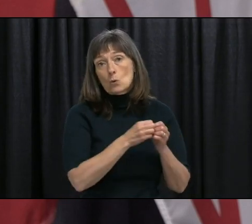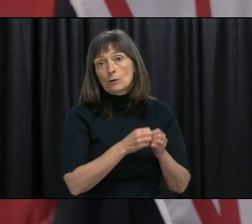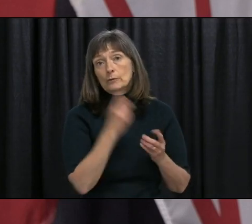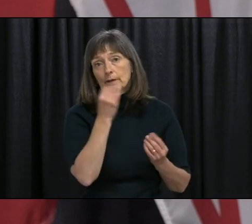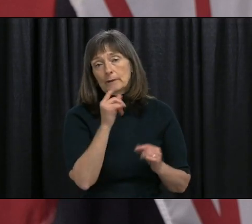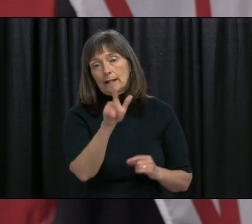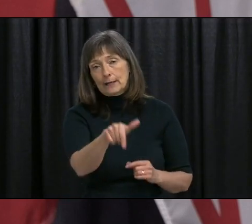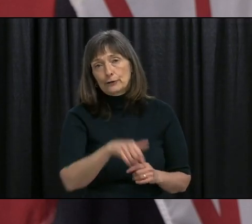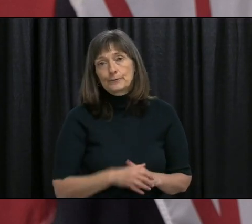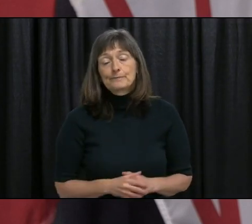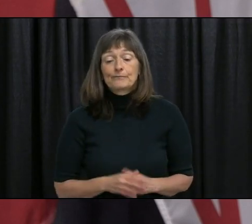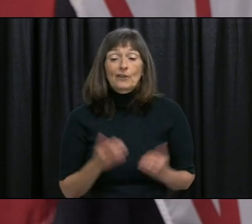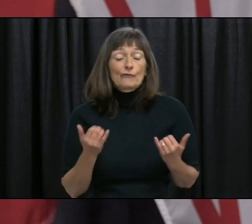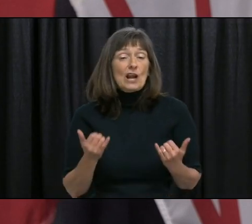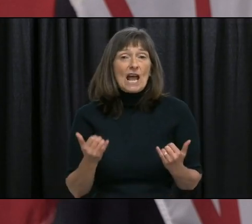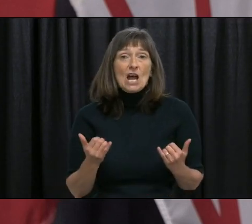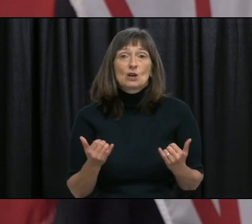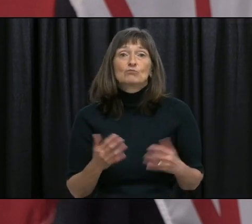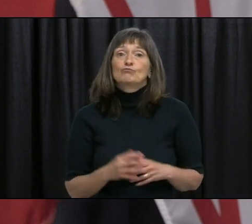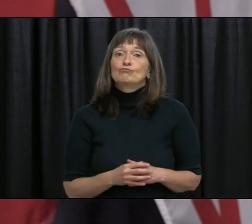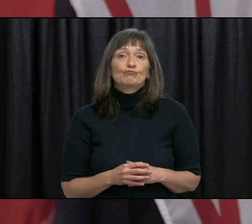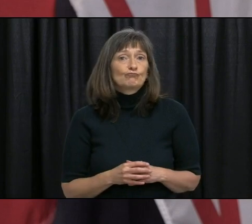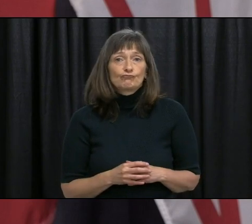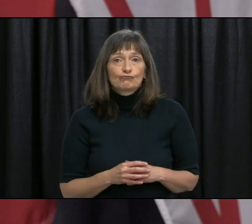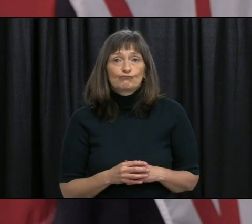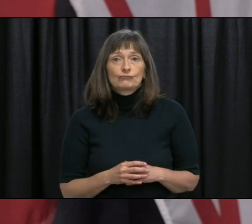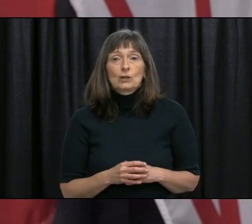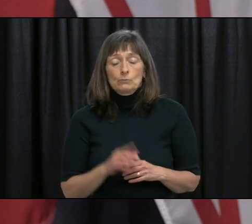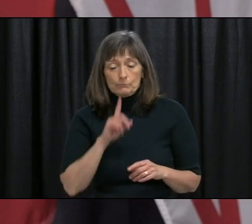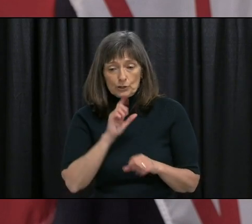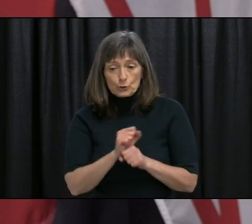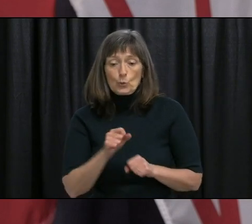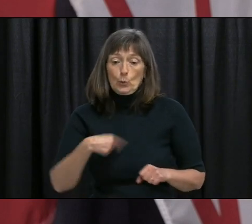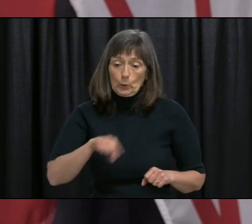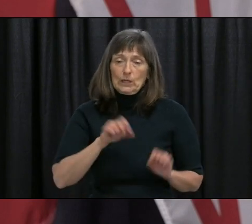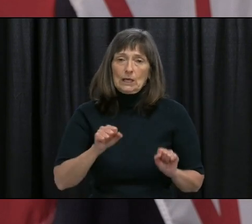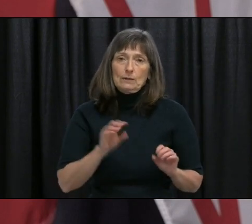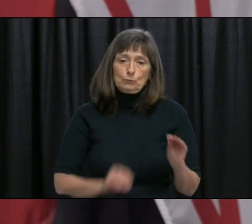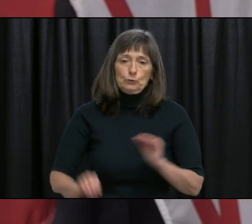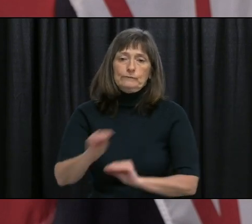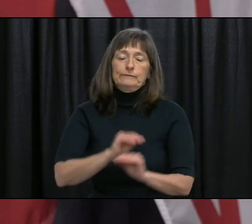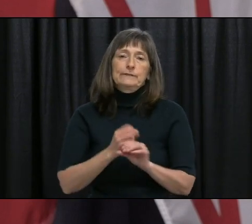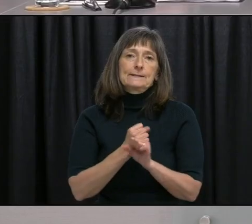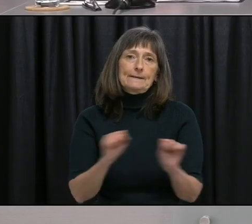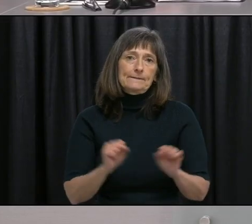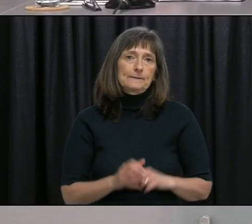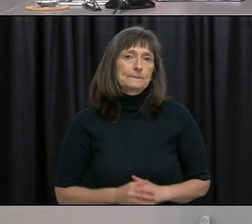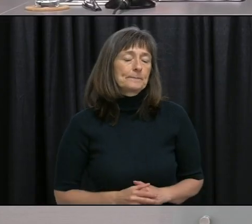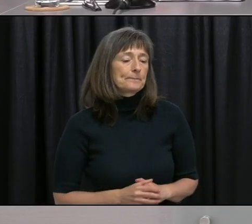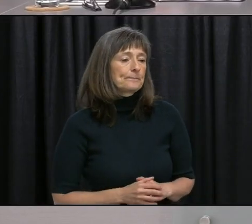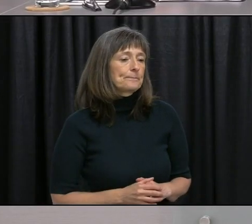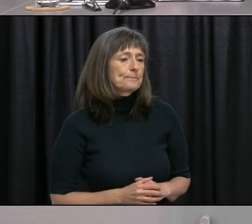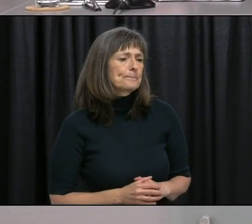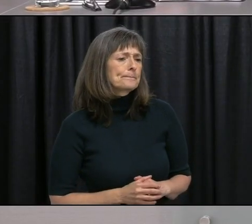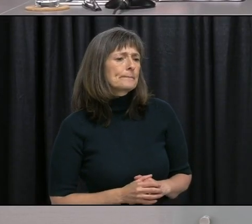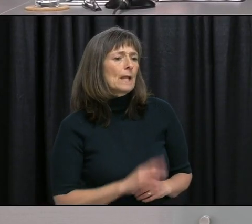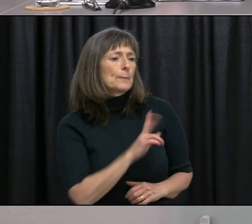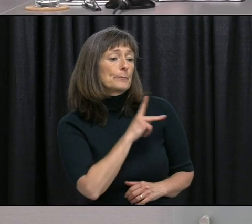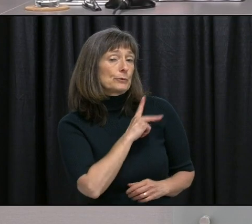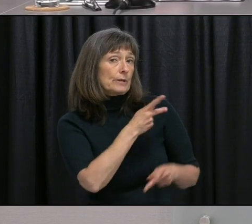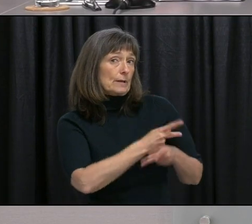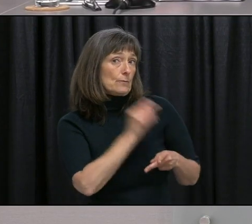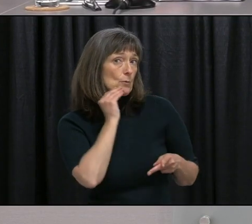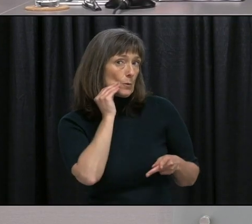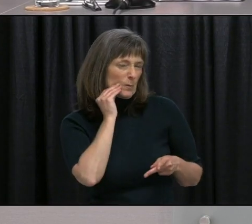at that time. But right now, it's let's learn to move around a province safely. I want to ask about personal care homes. I've talked to